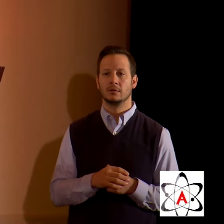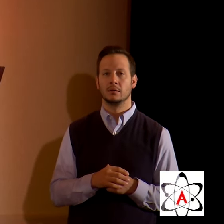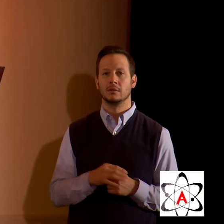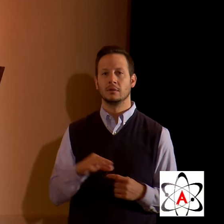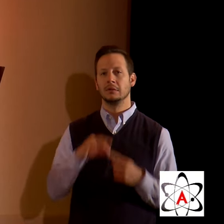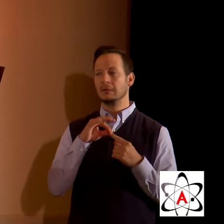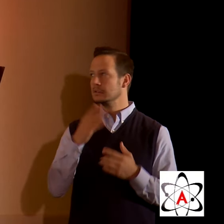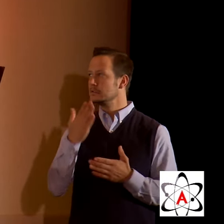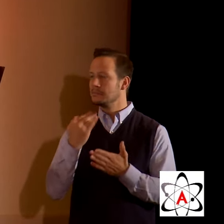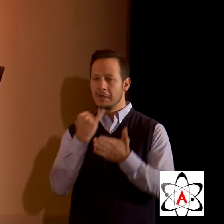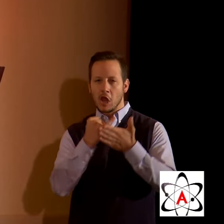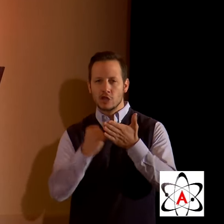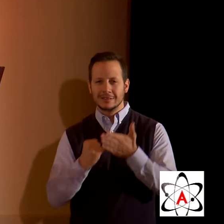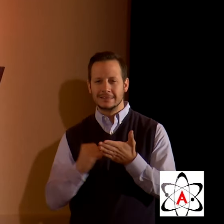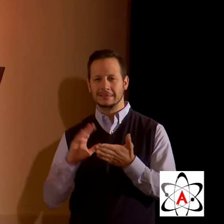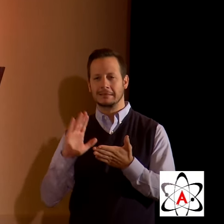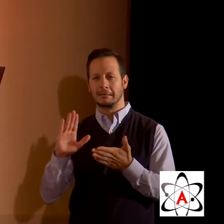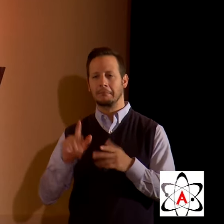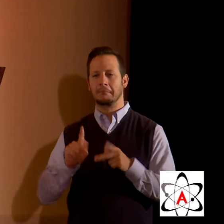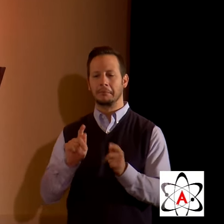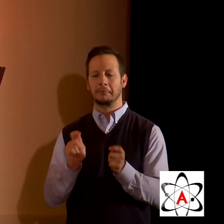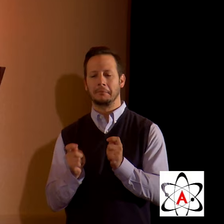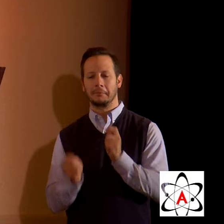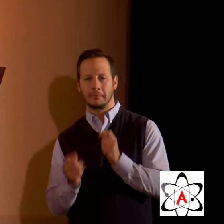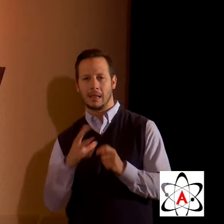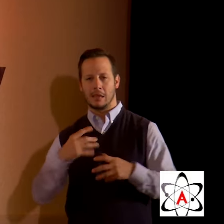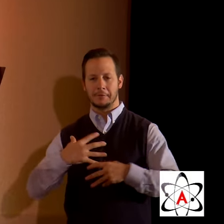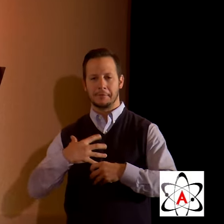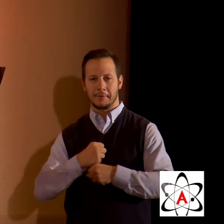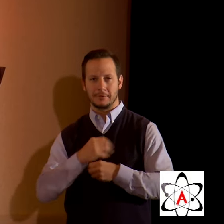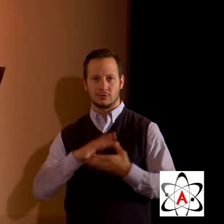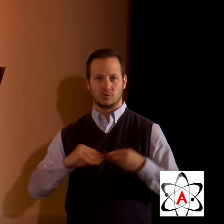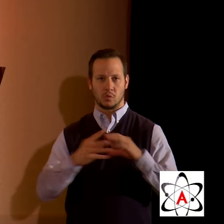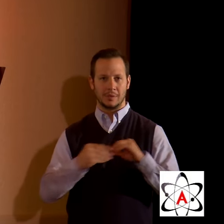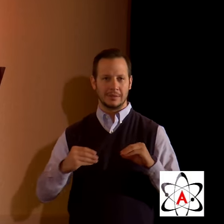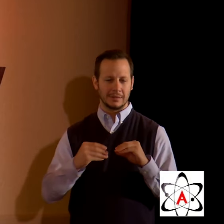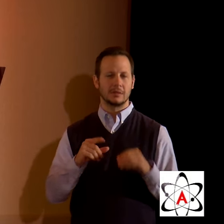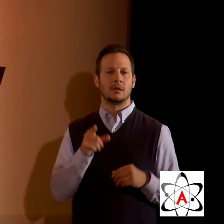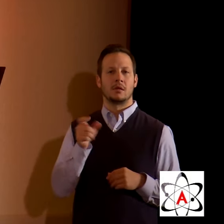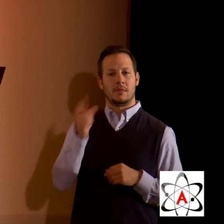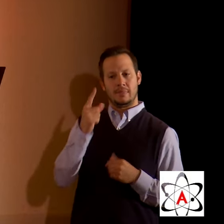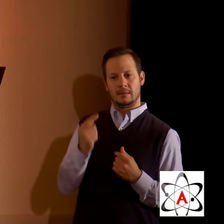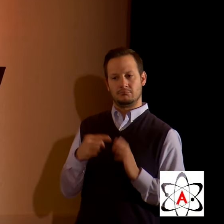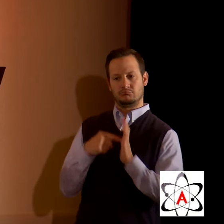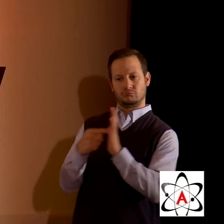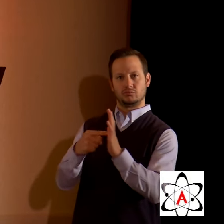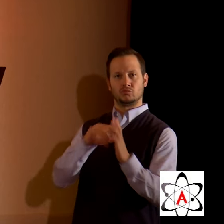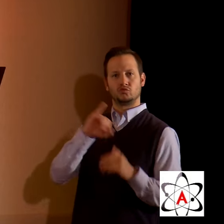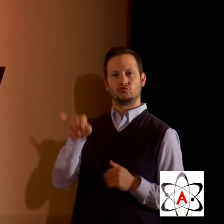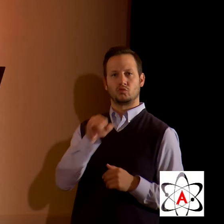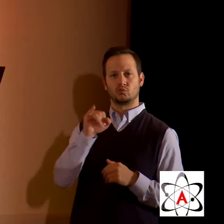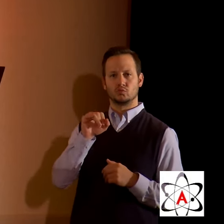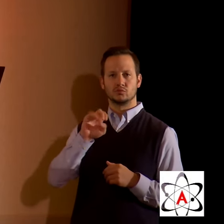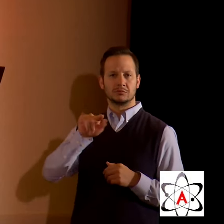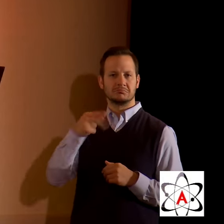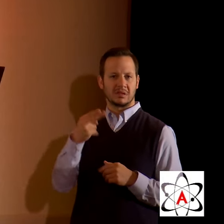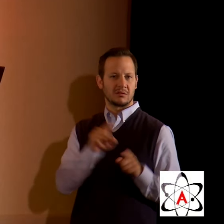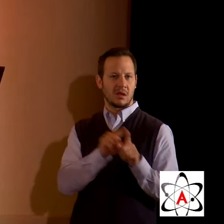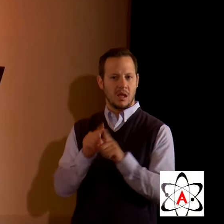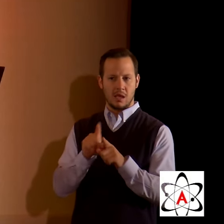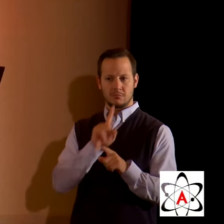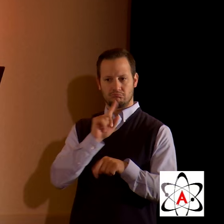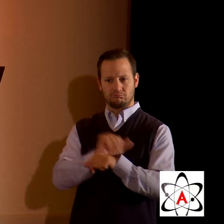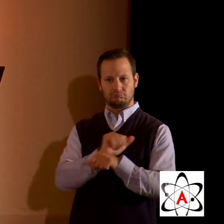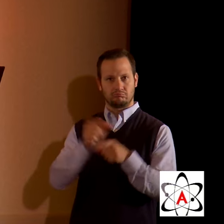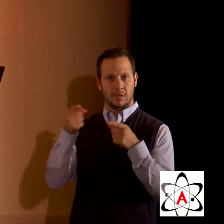visual artistic license and a little compression in the storytelling, the South Park guys presented Joe Smith's story pretty much as it